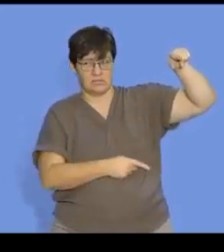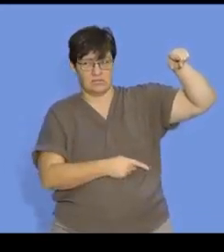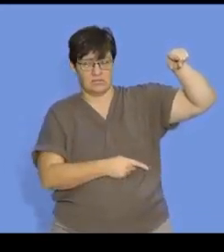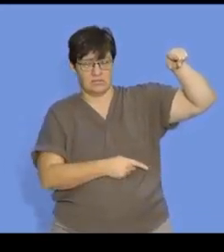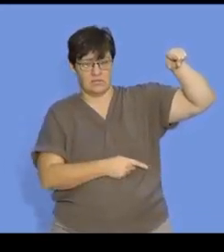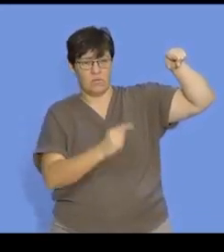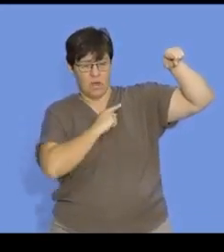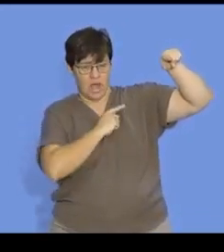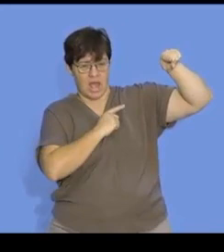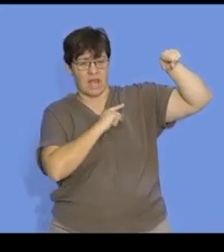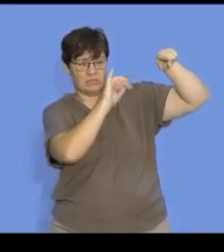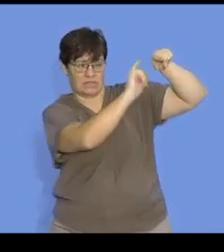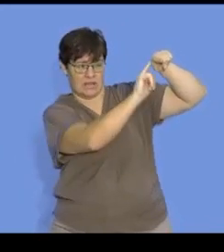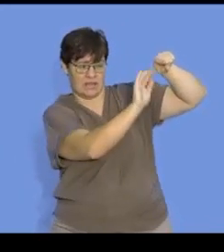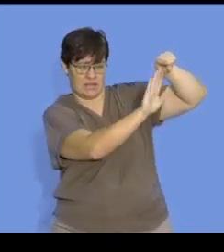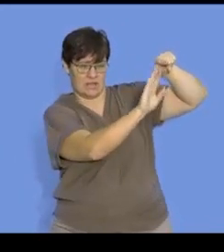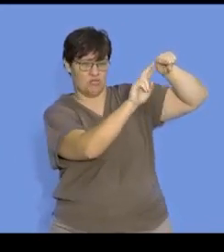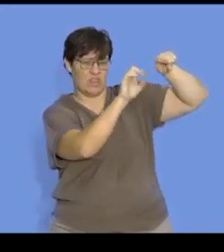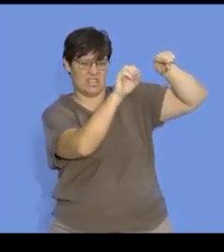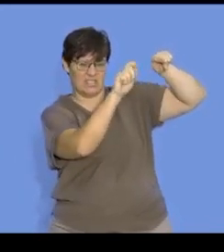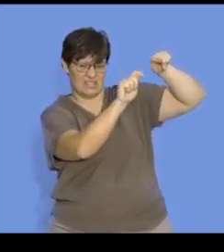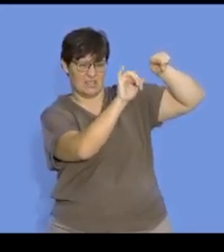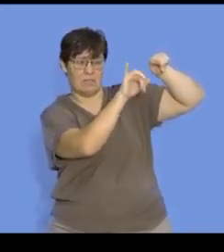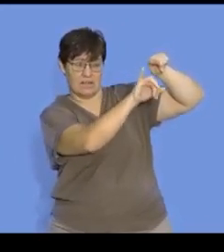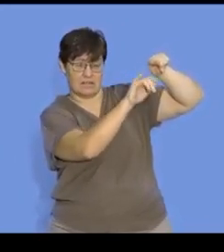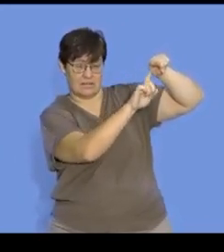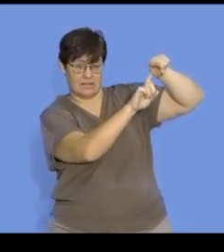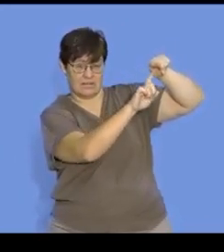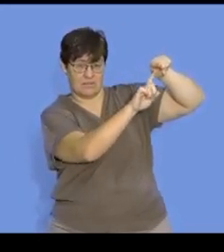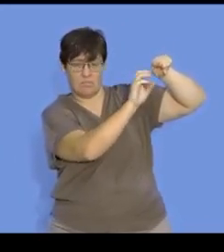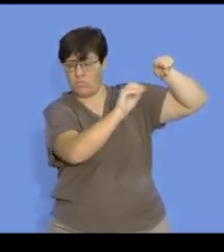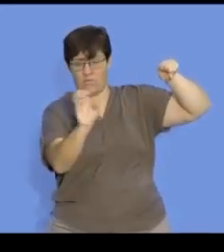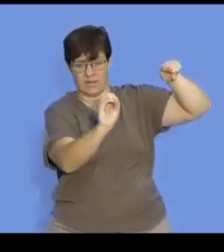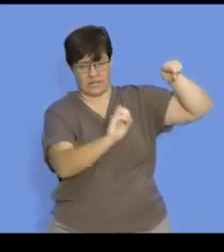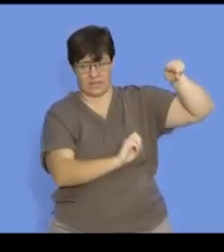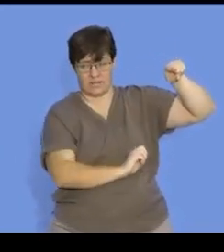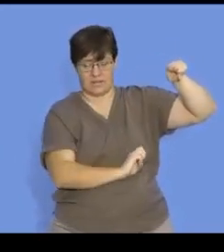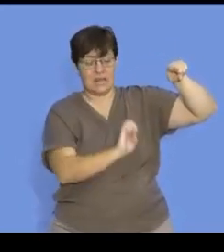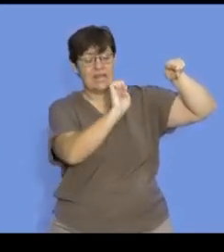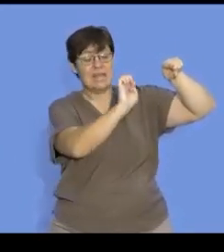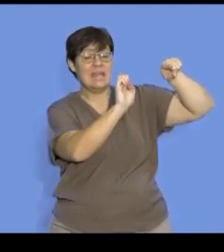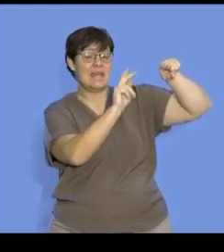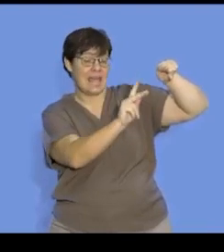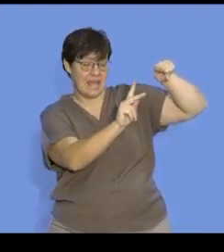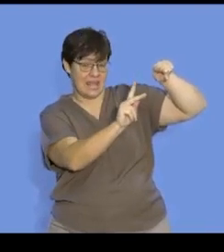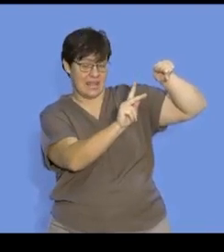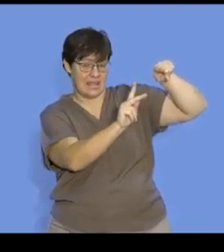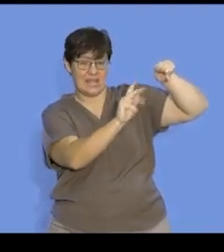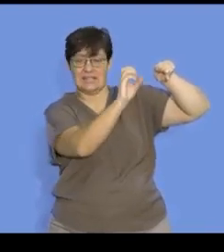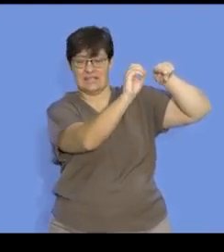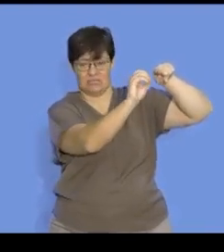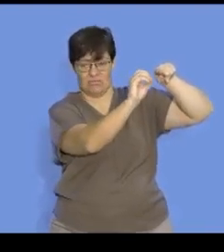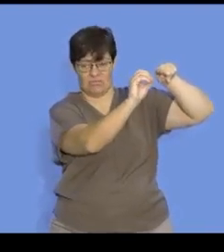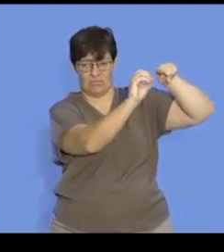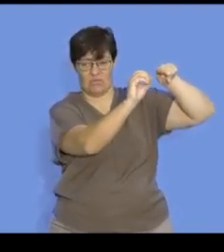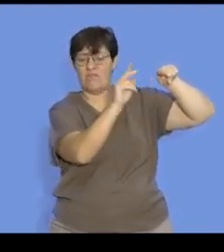rest. Okay, rest means he's not moving. The kinetic energy is 0 because velocity is